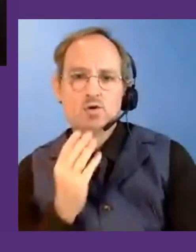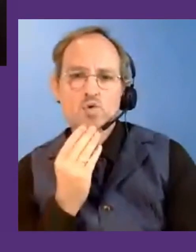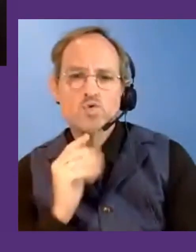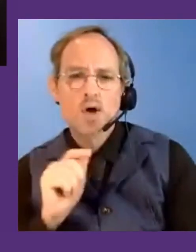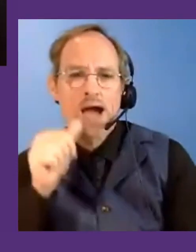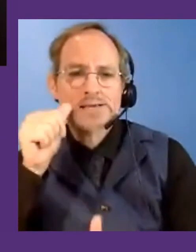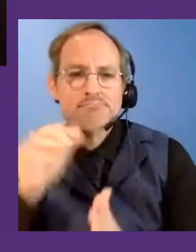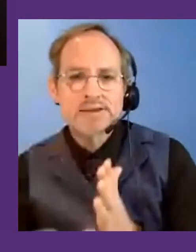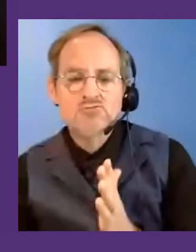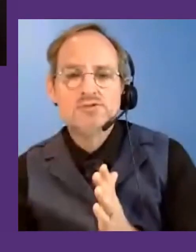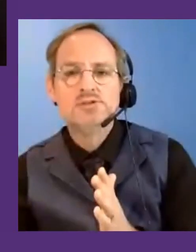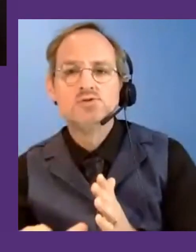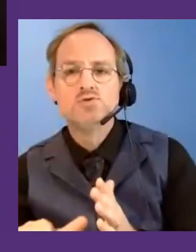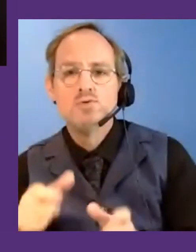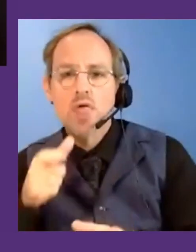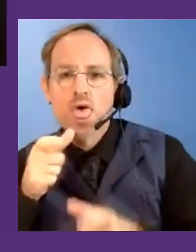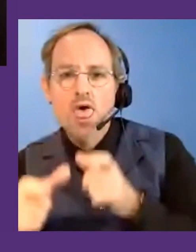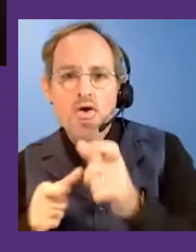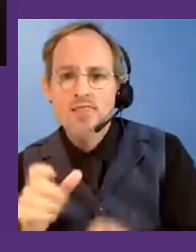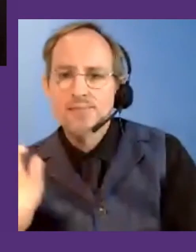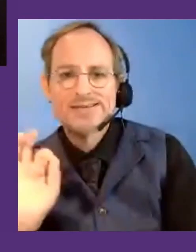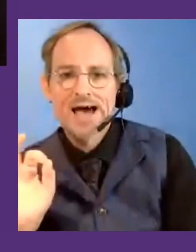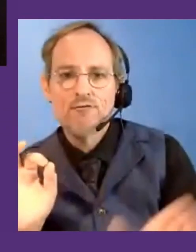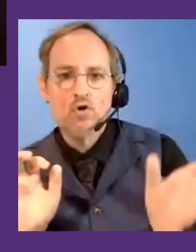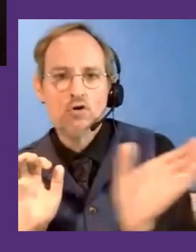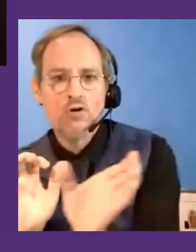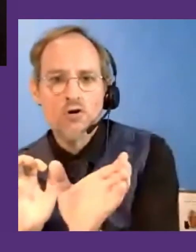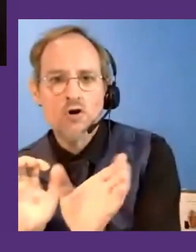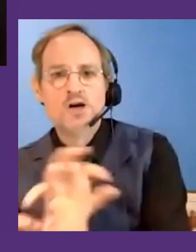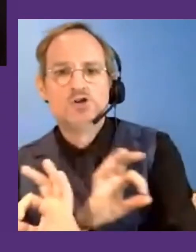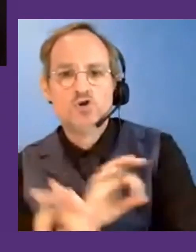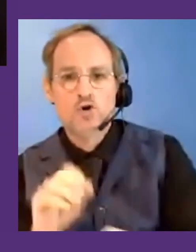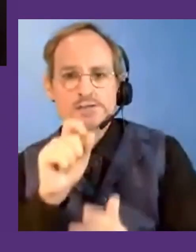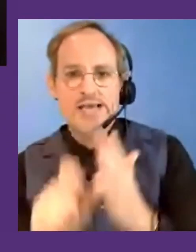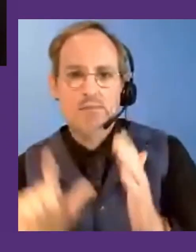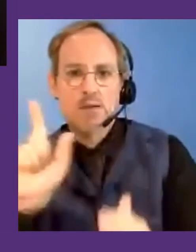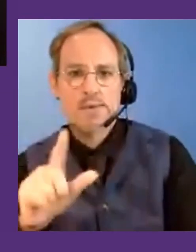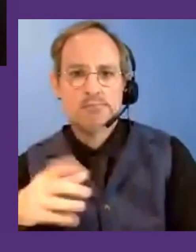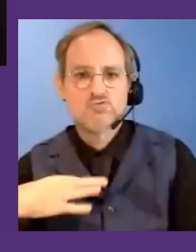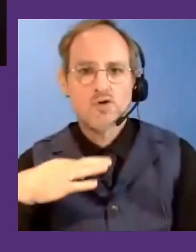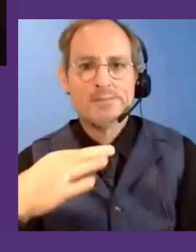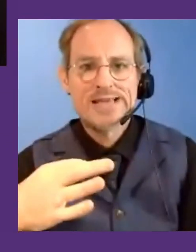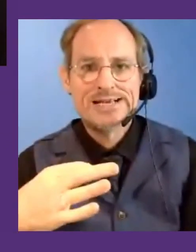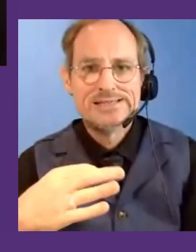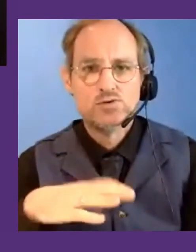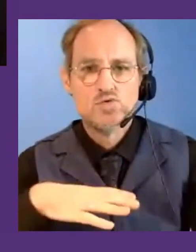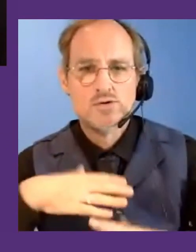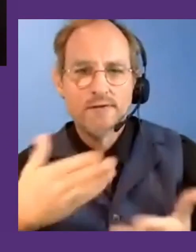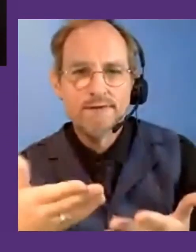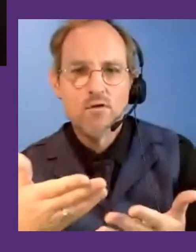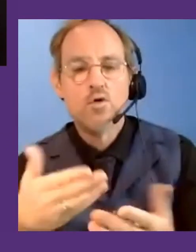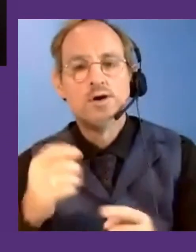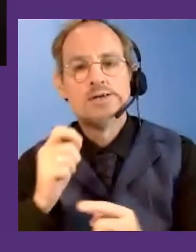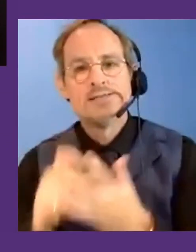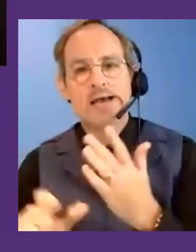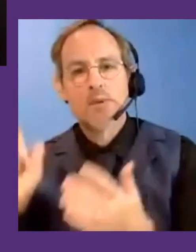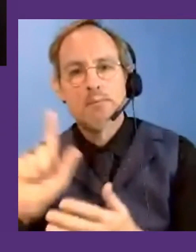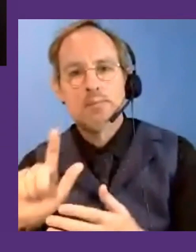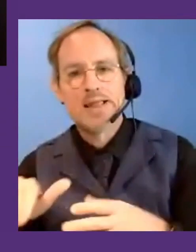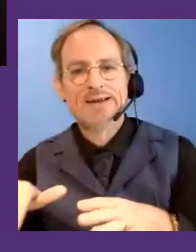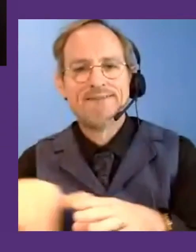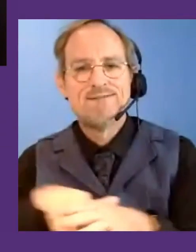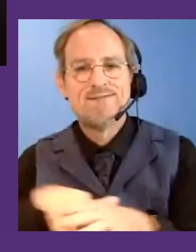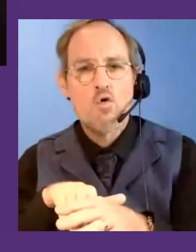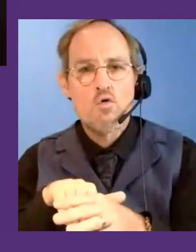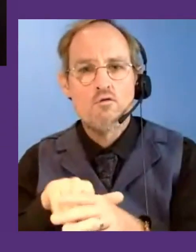behalf and delivering them services, and to actually have disabled people involved, behind the scenes,